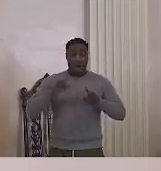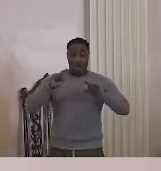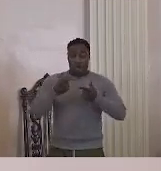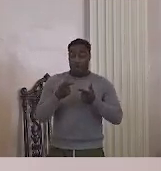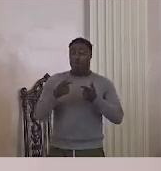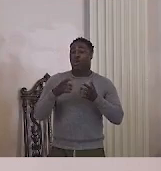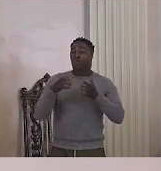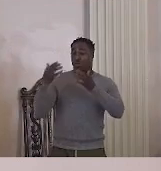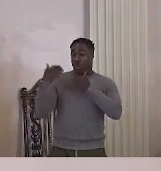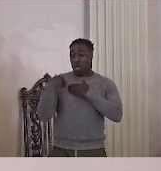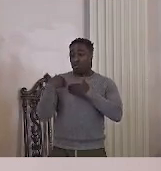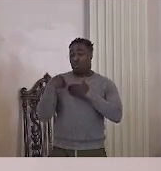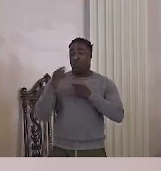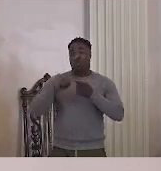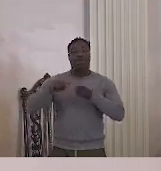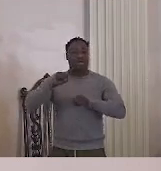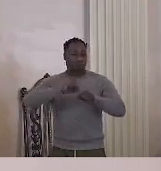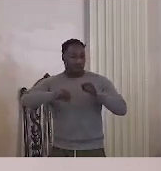other.